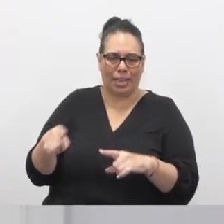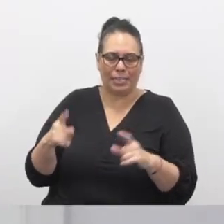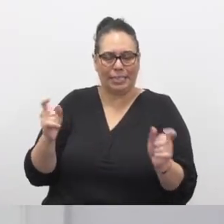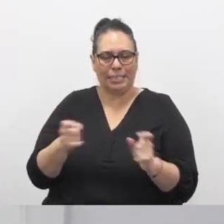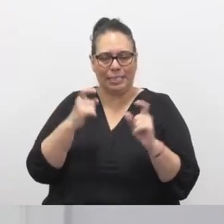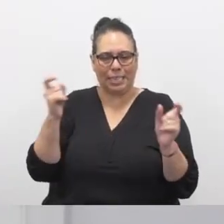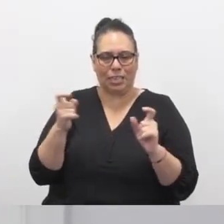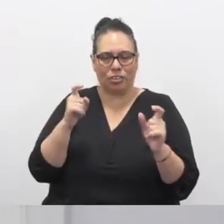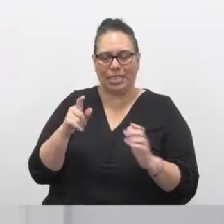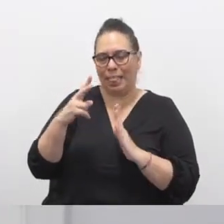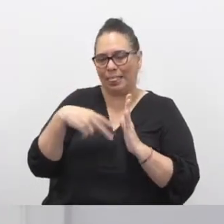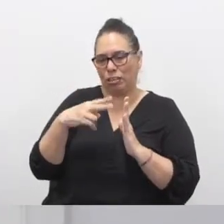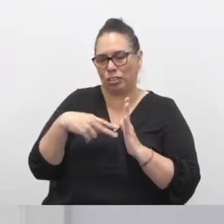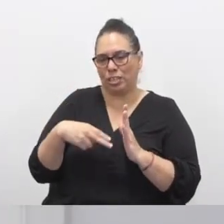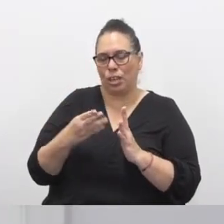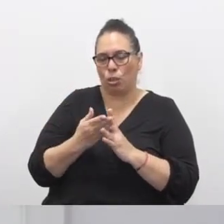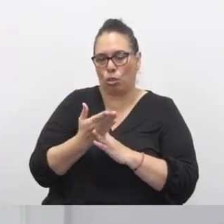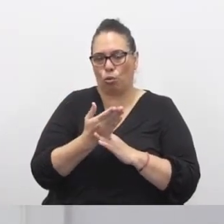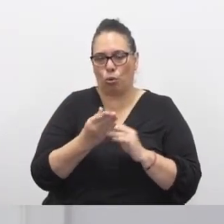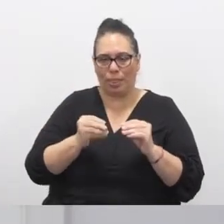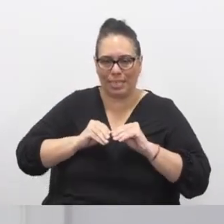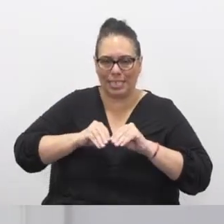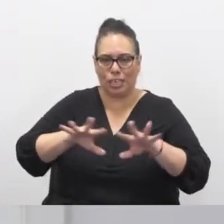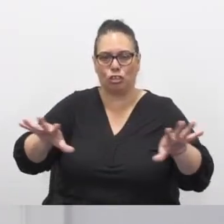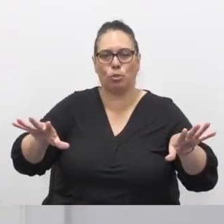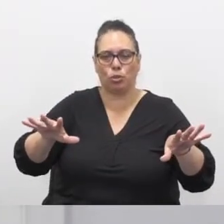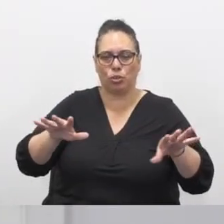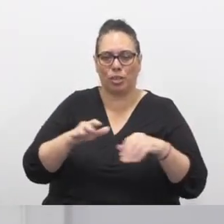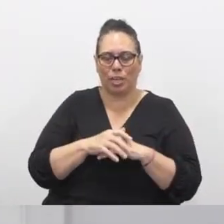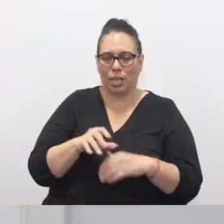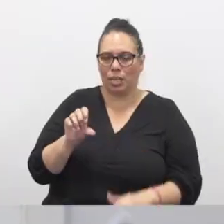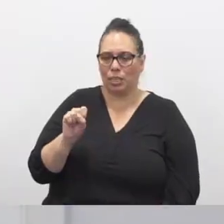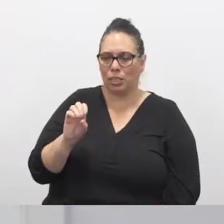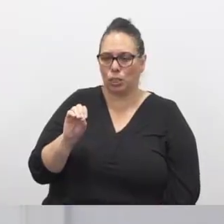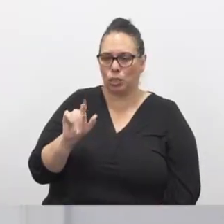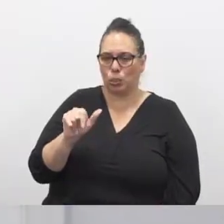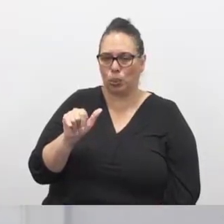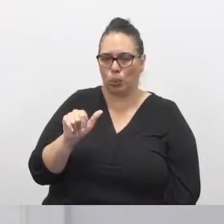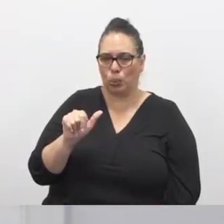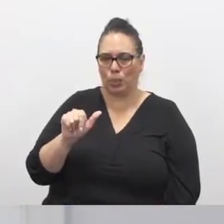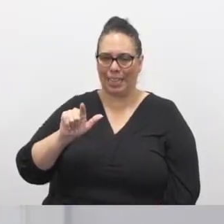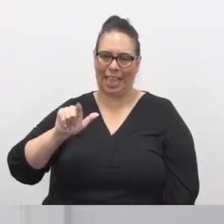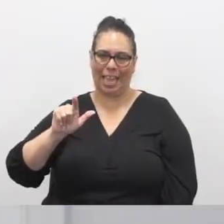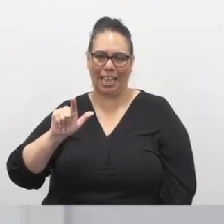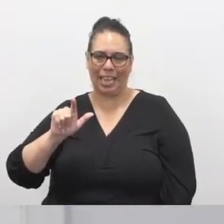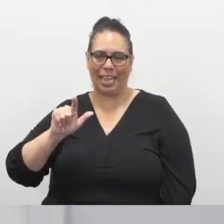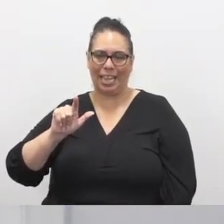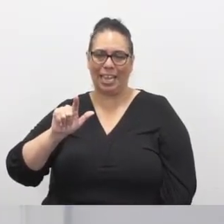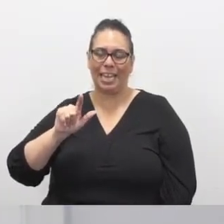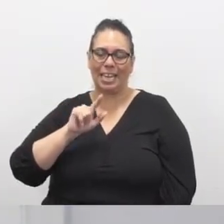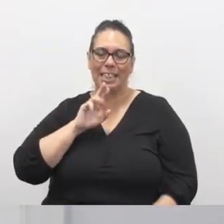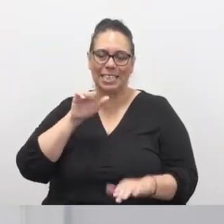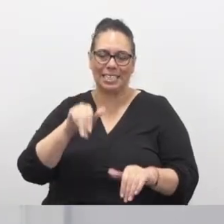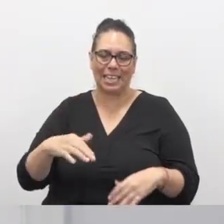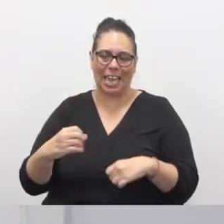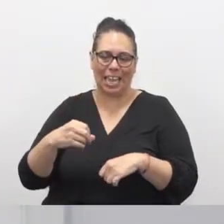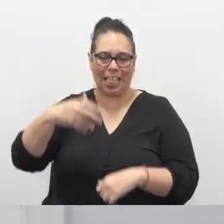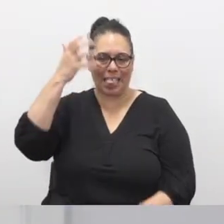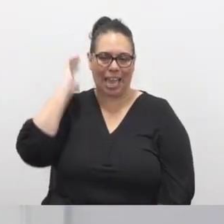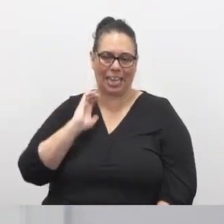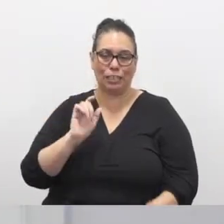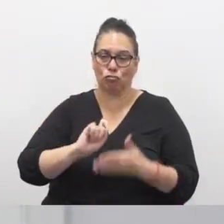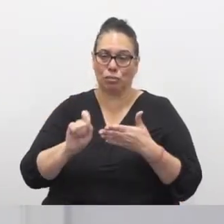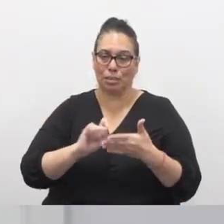celebrate literacy through the distribution of Soleil the Sea Lion. That is a story written by a